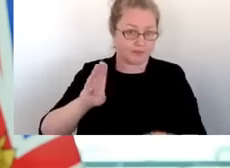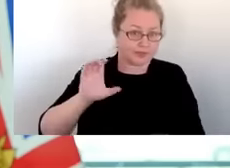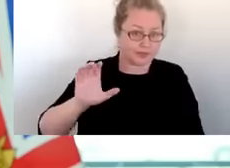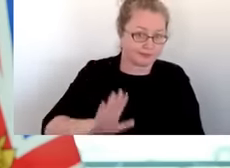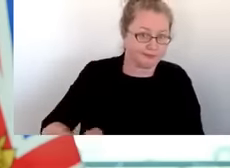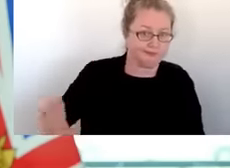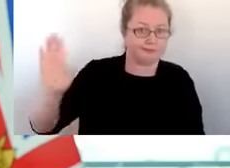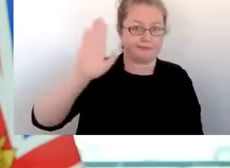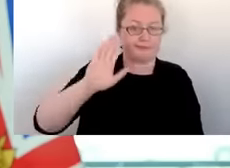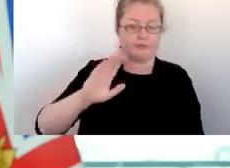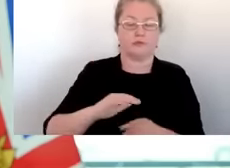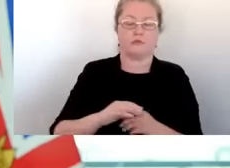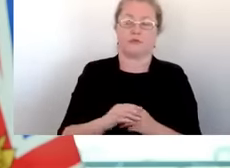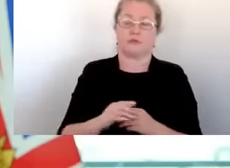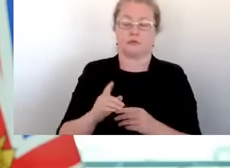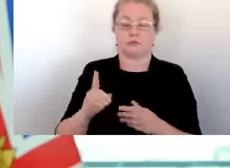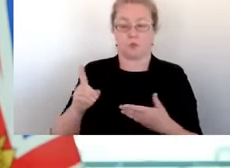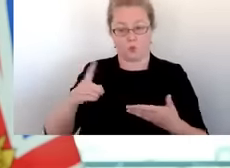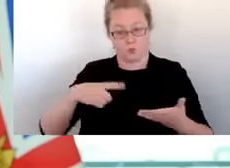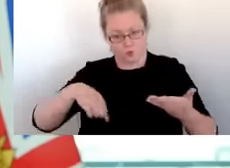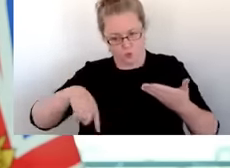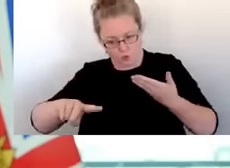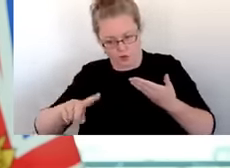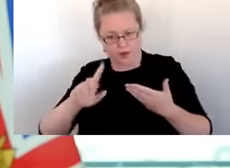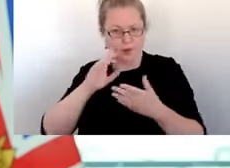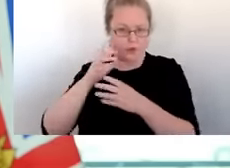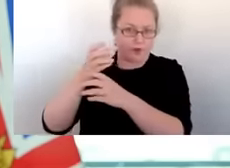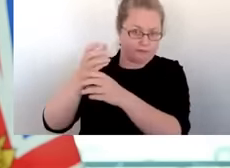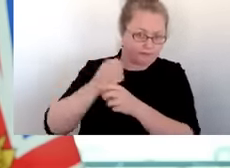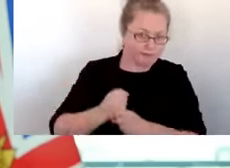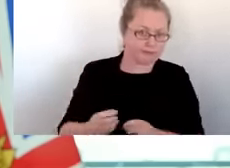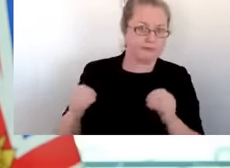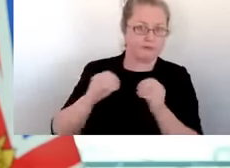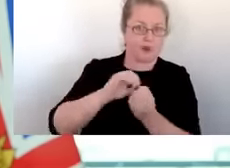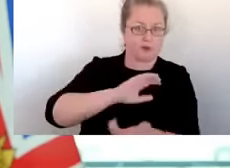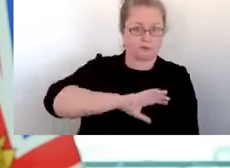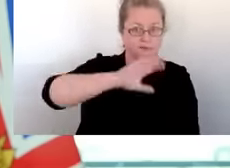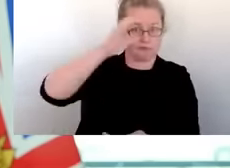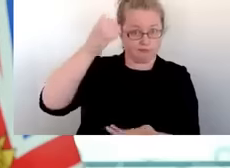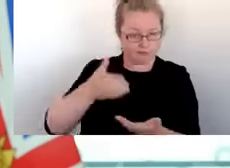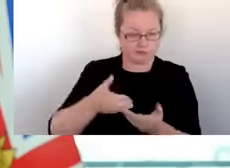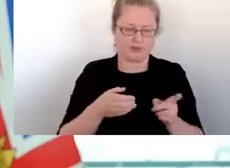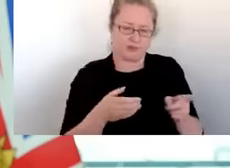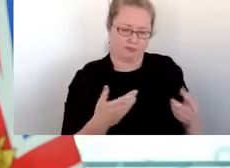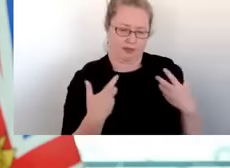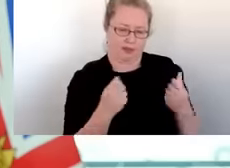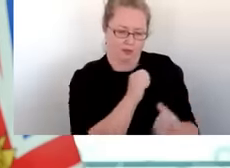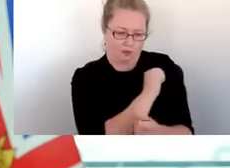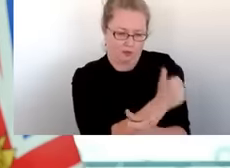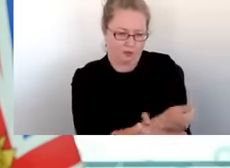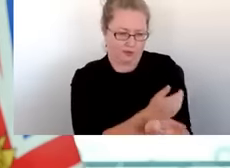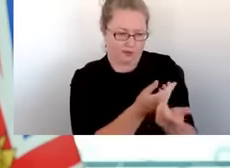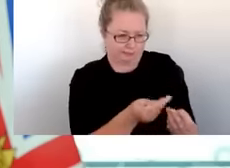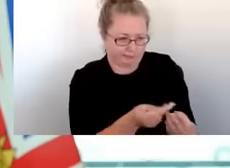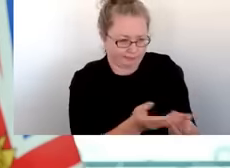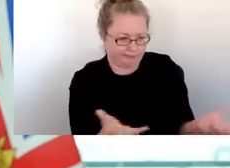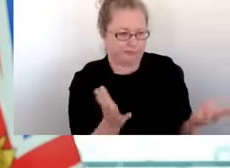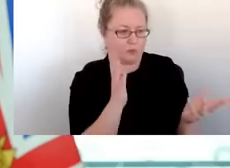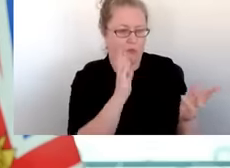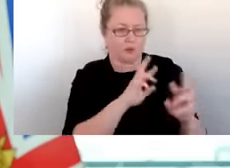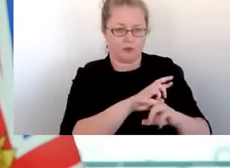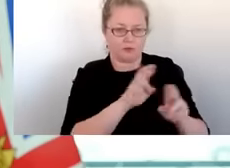around the province. The next week, we hope to get a bigger tranche of vaccine. That will be used to load up the health authorities, make sure they're